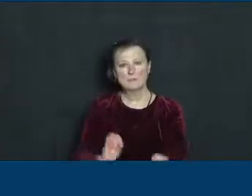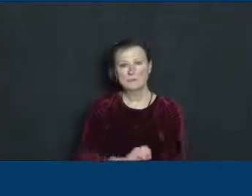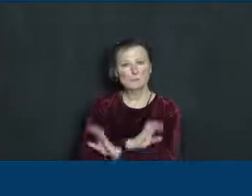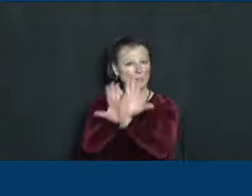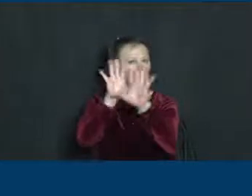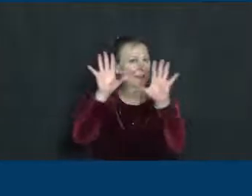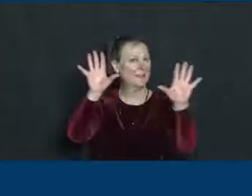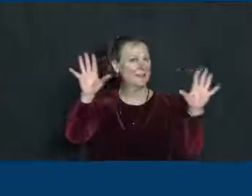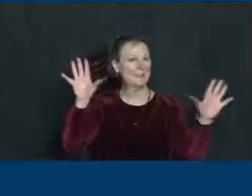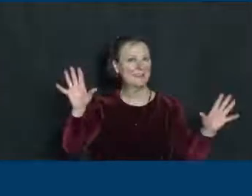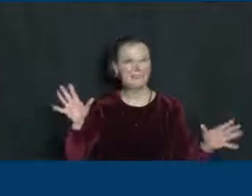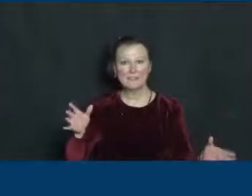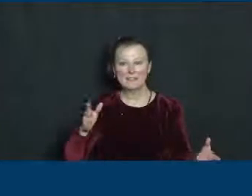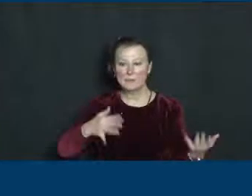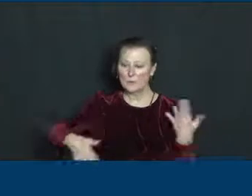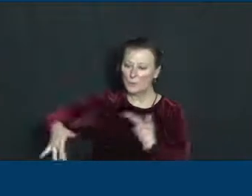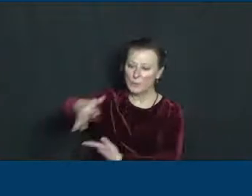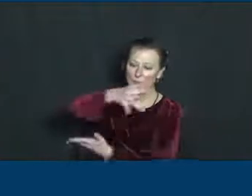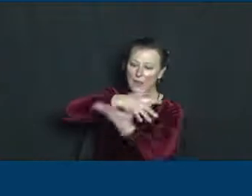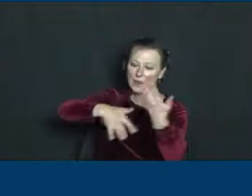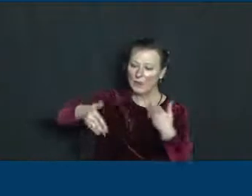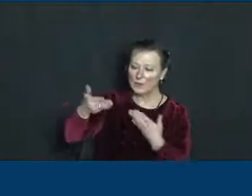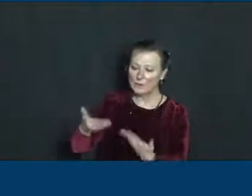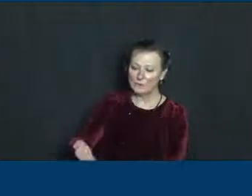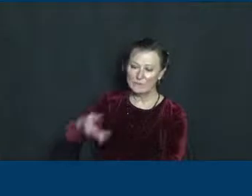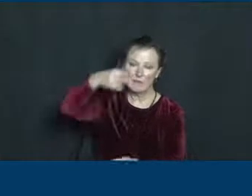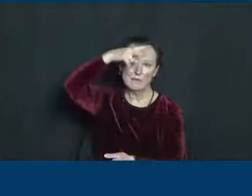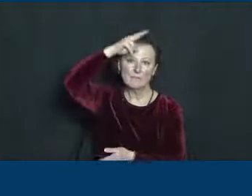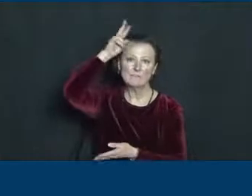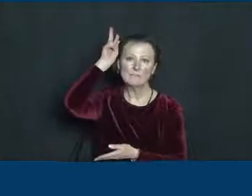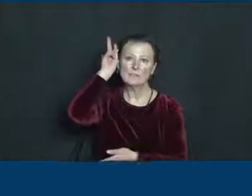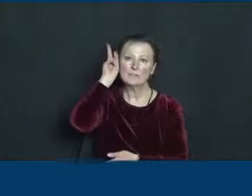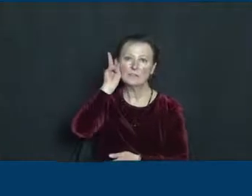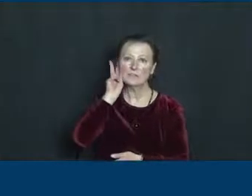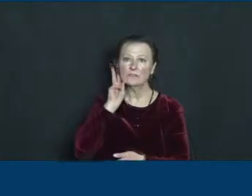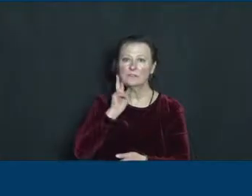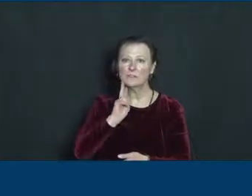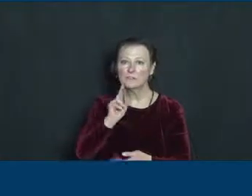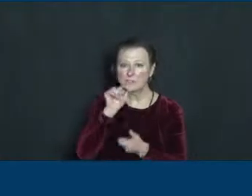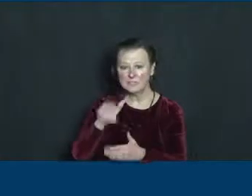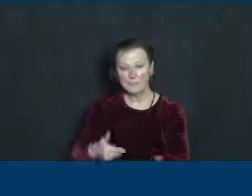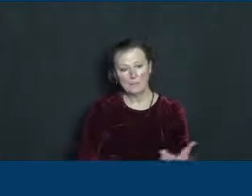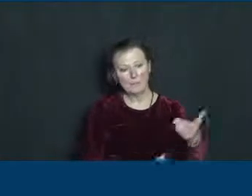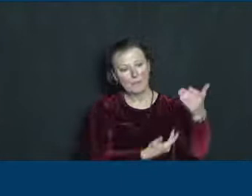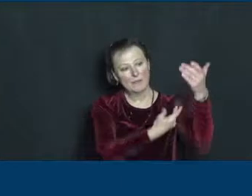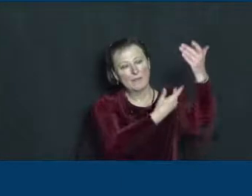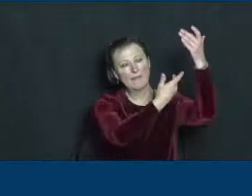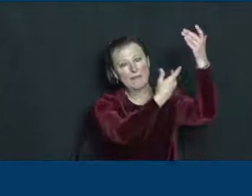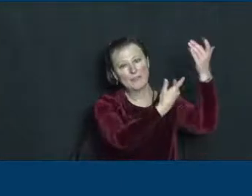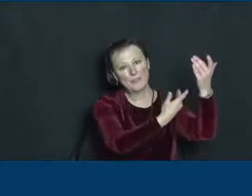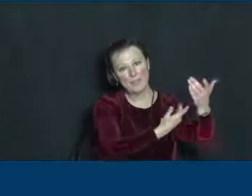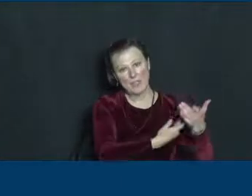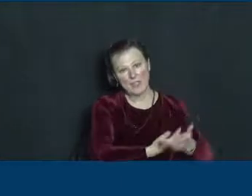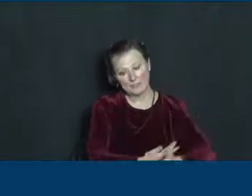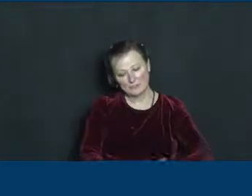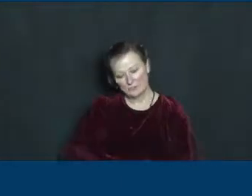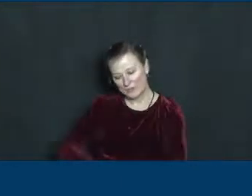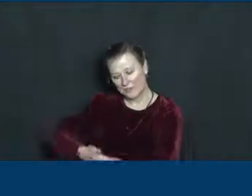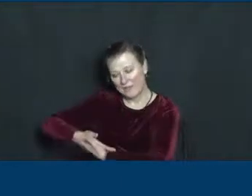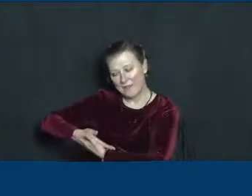is bright, round on Virgin Mother